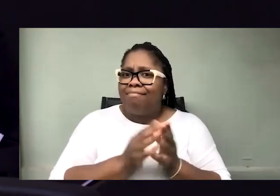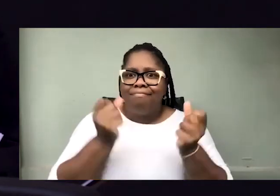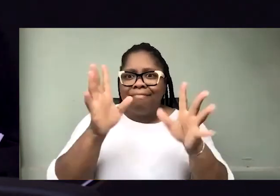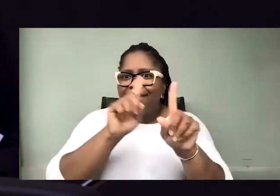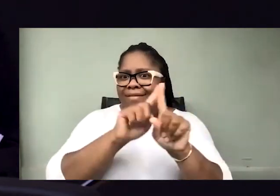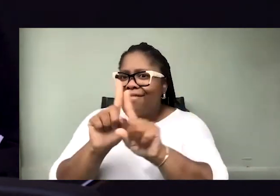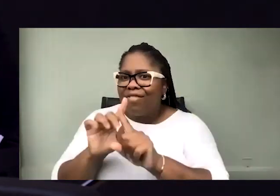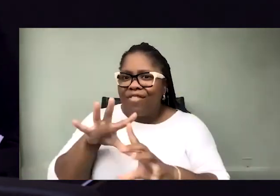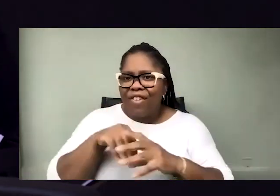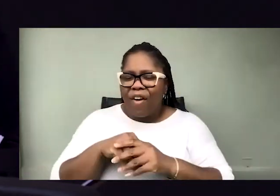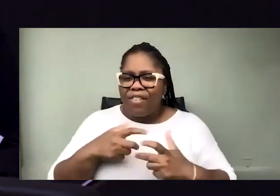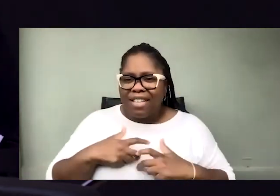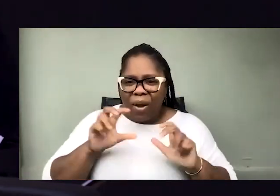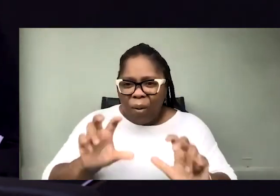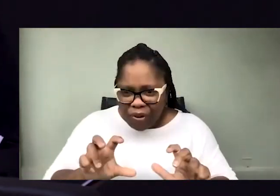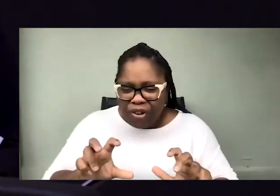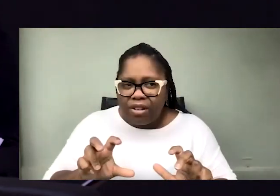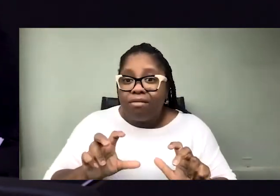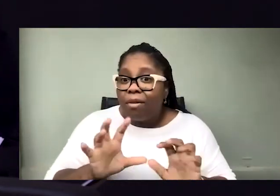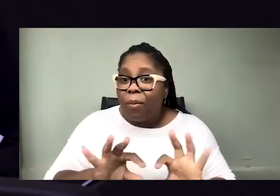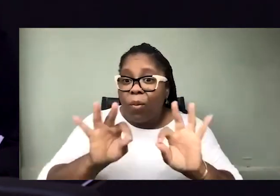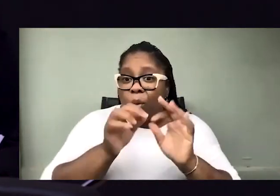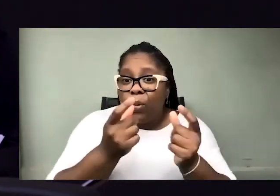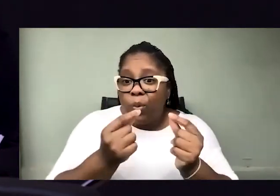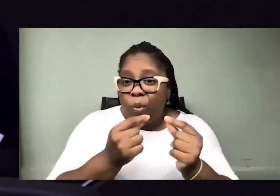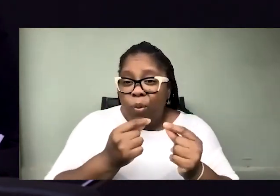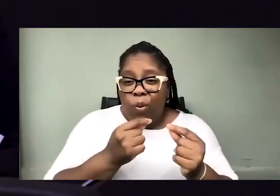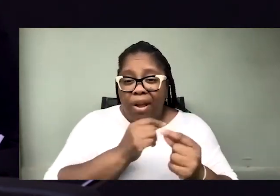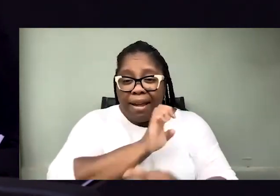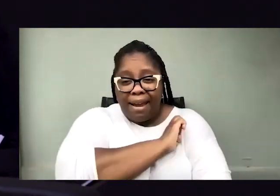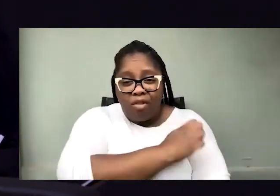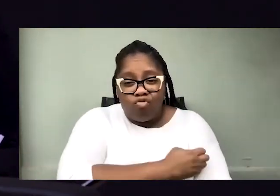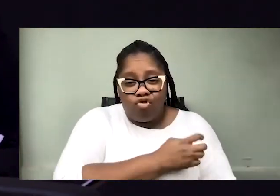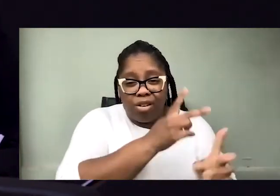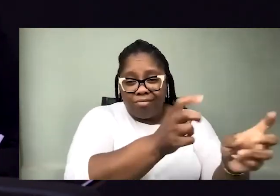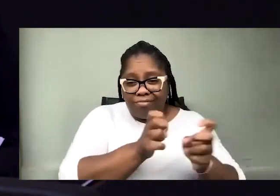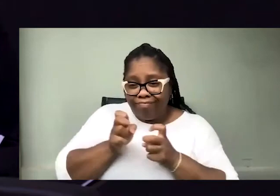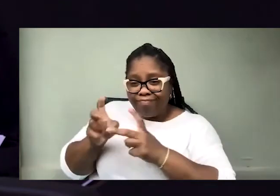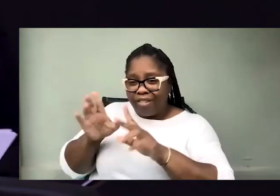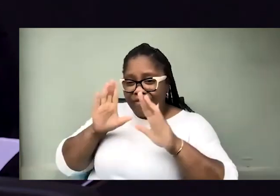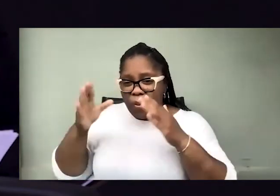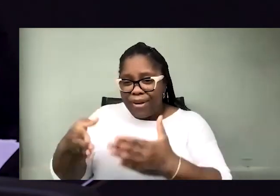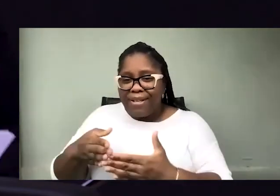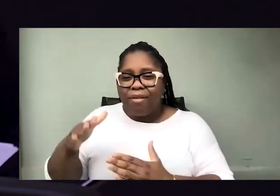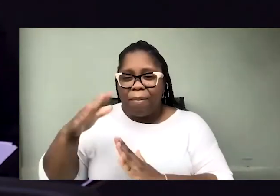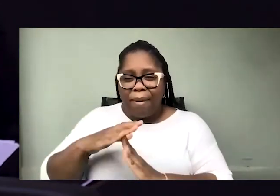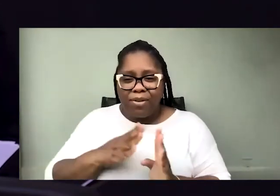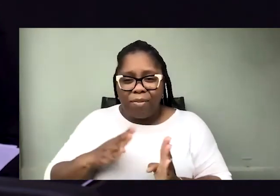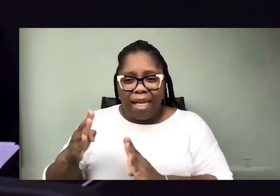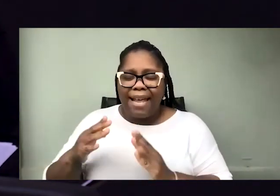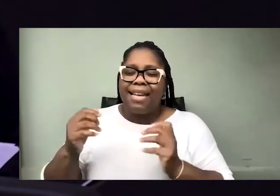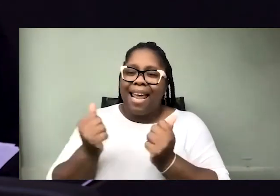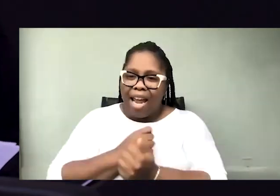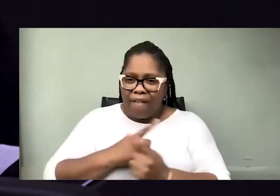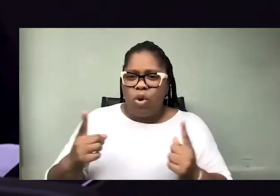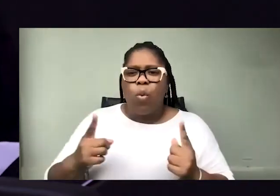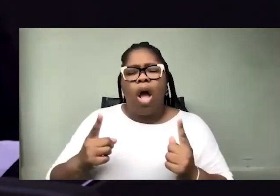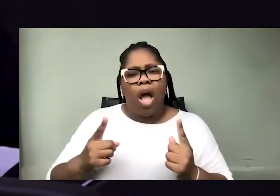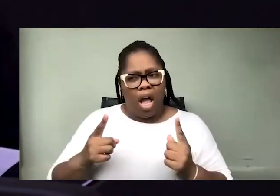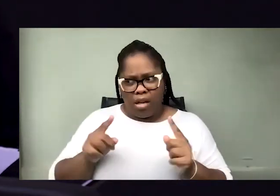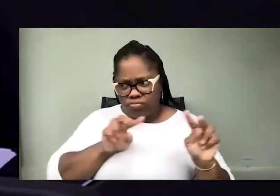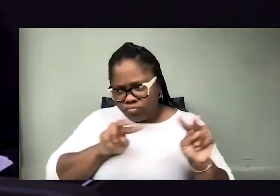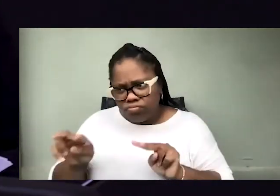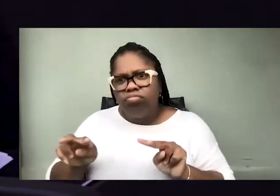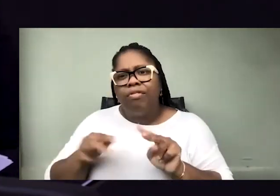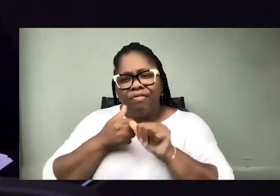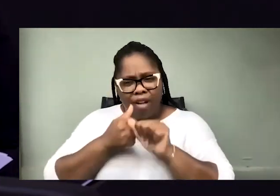stakeholders will be to channel some of that energy into focusing on our master plan so that everyone is singing from the same sheet of music,